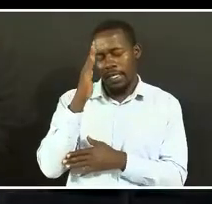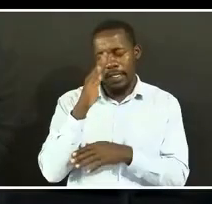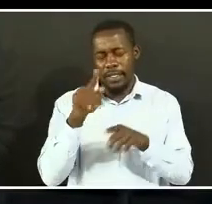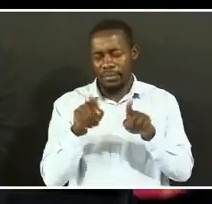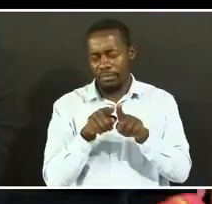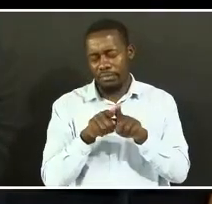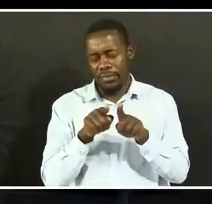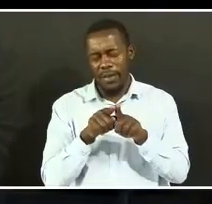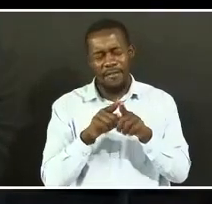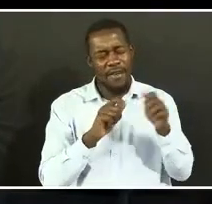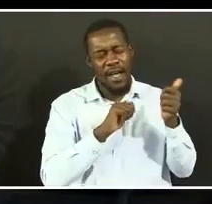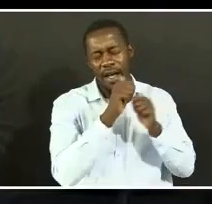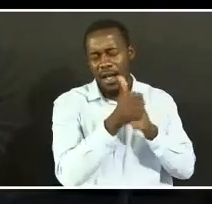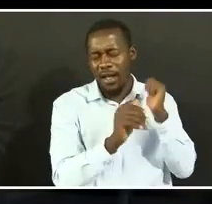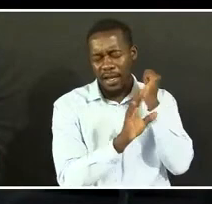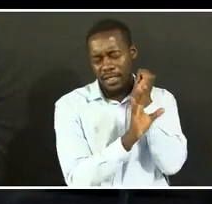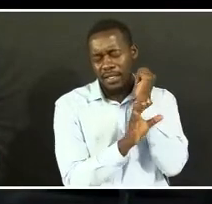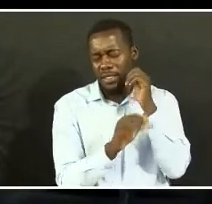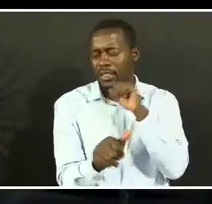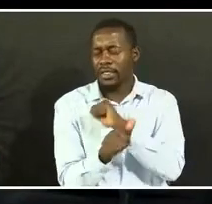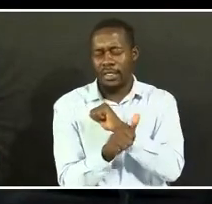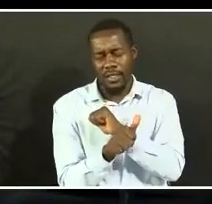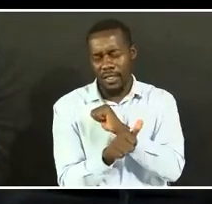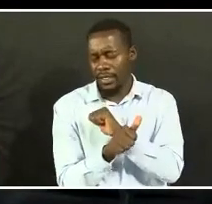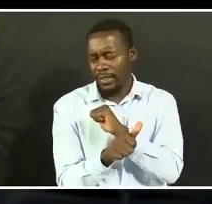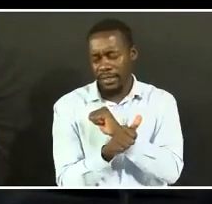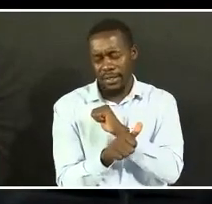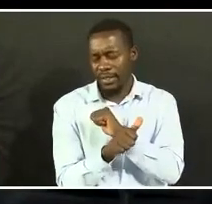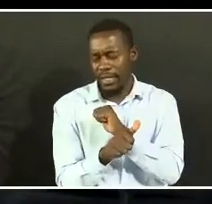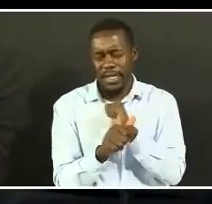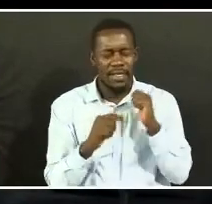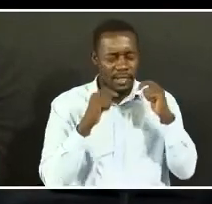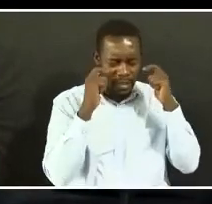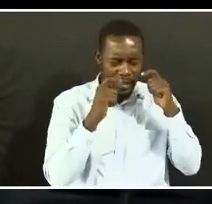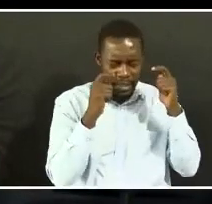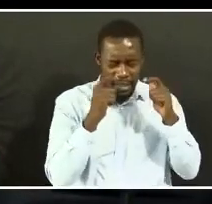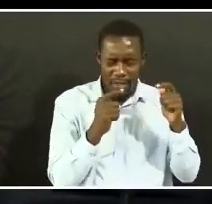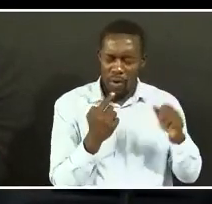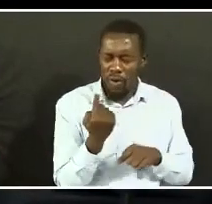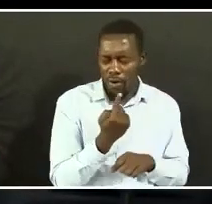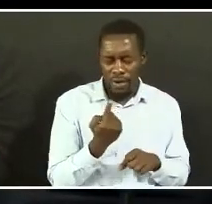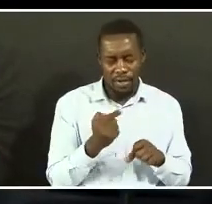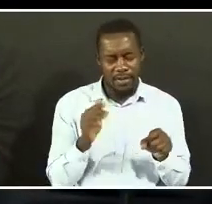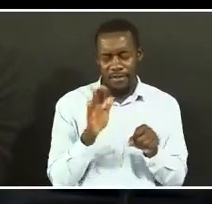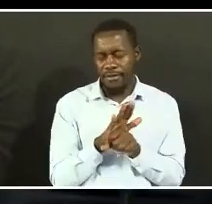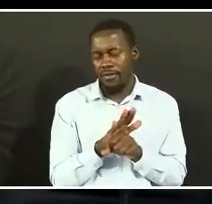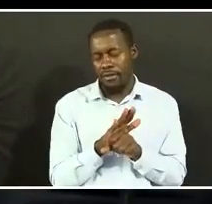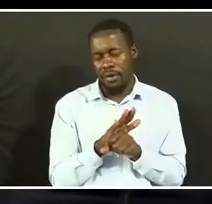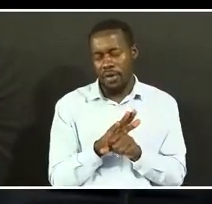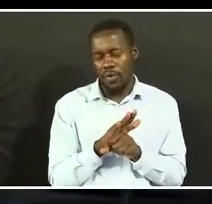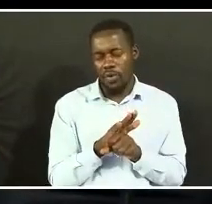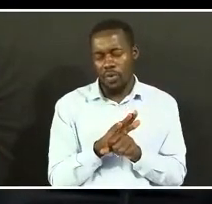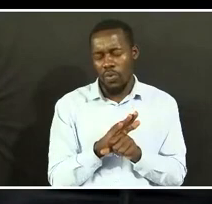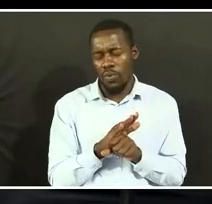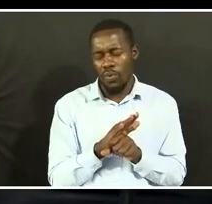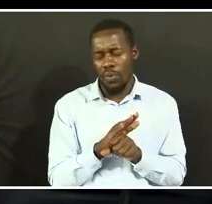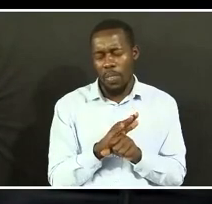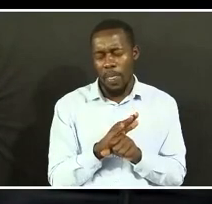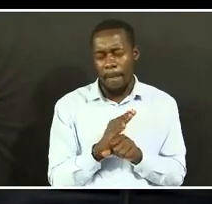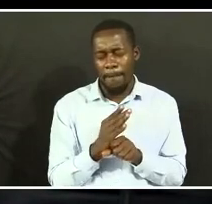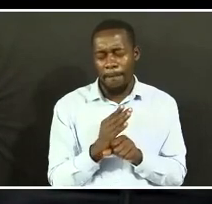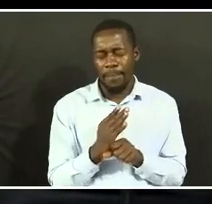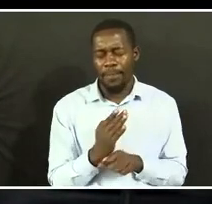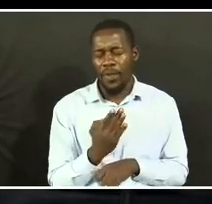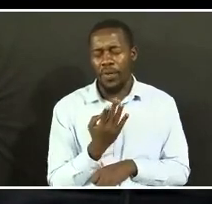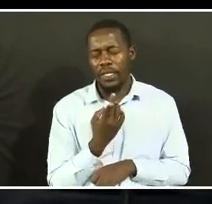dear God, where the arch deceiver only steeps us in sin. And they desire that, Lord, that light that shines from the